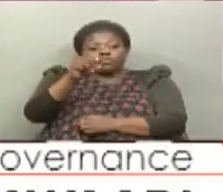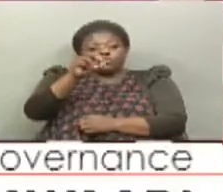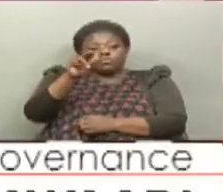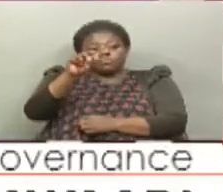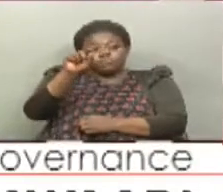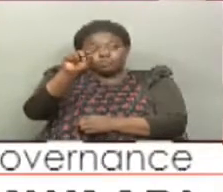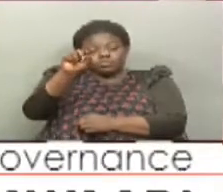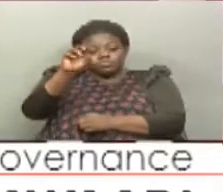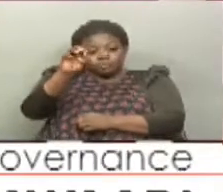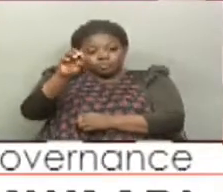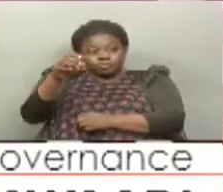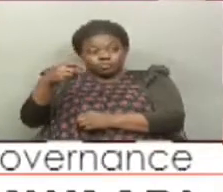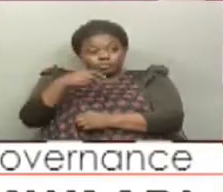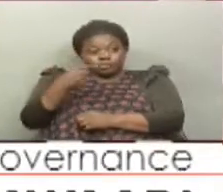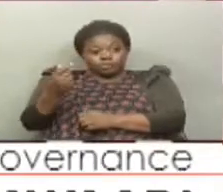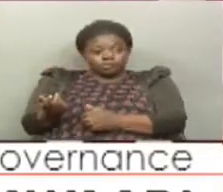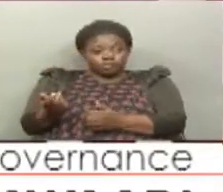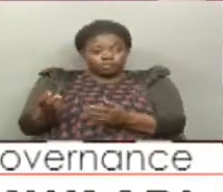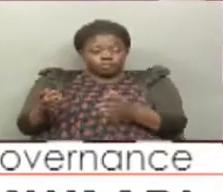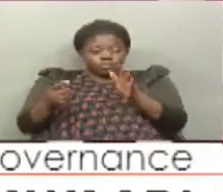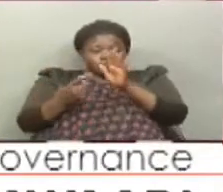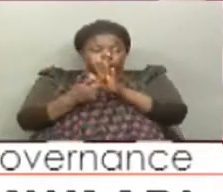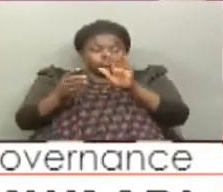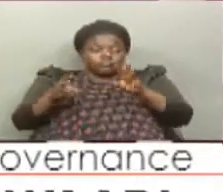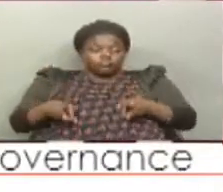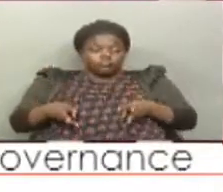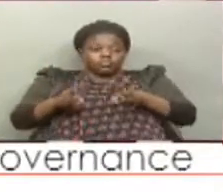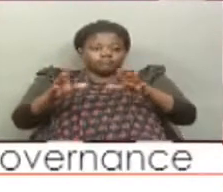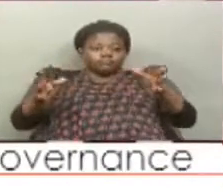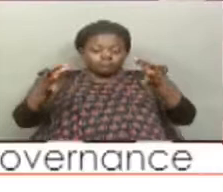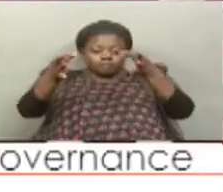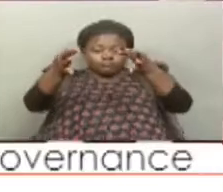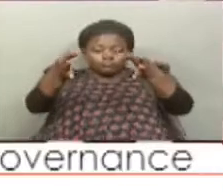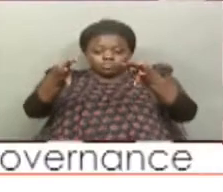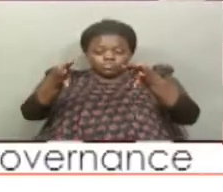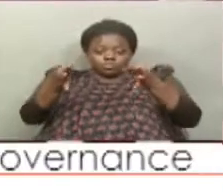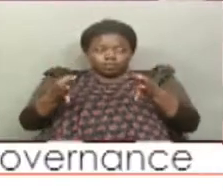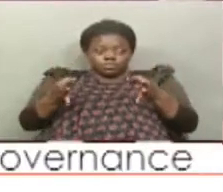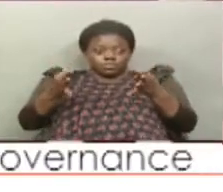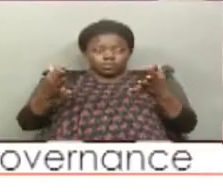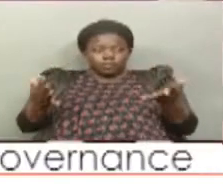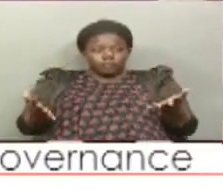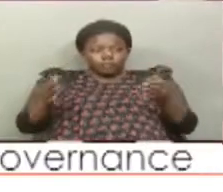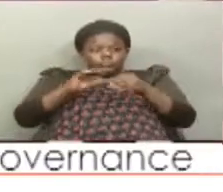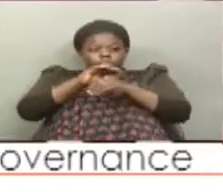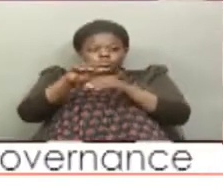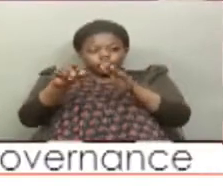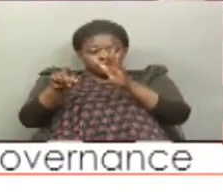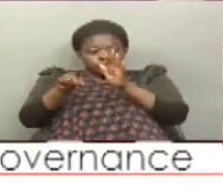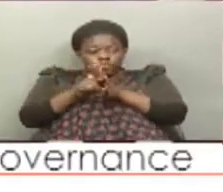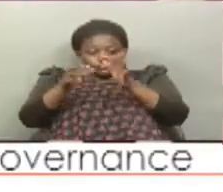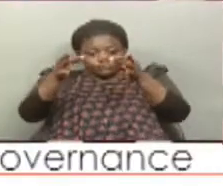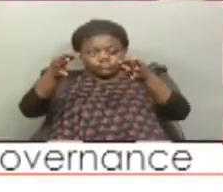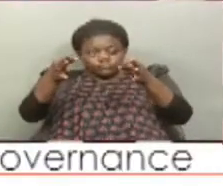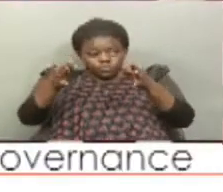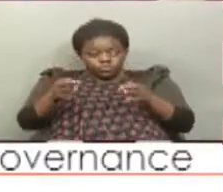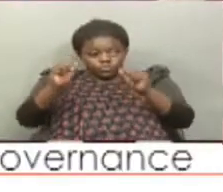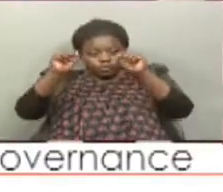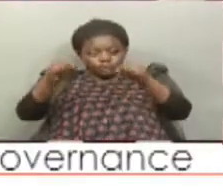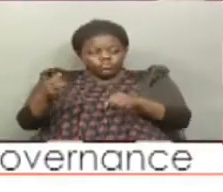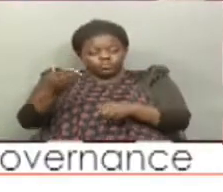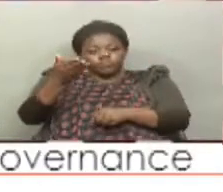serious, like for example the way you've got accountants and how it was made law that accountants must